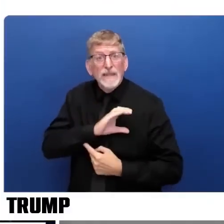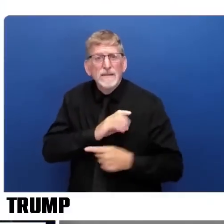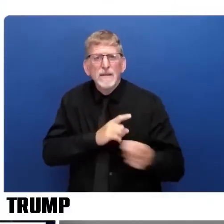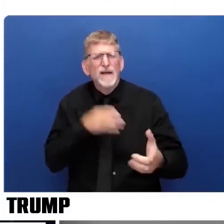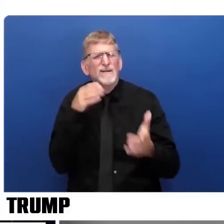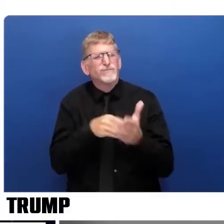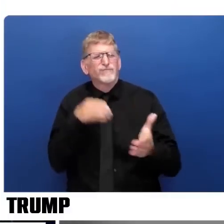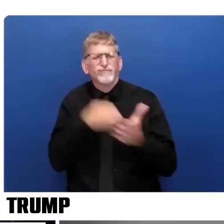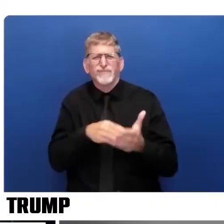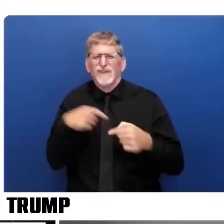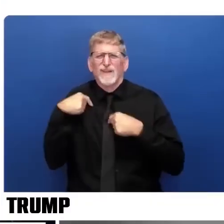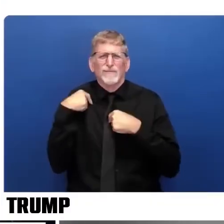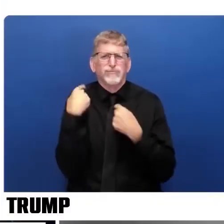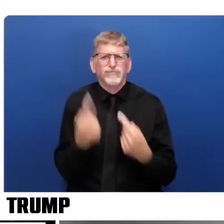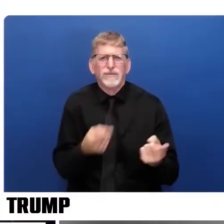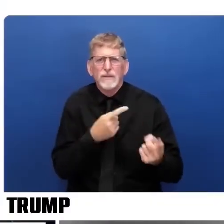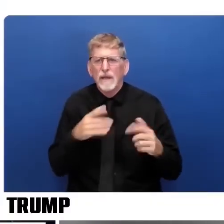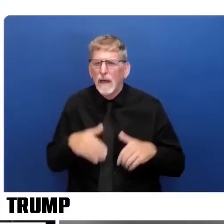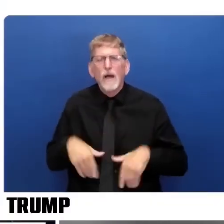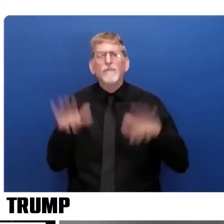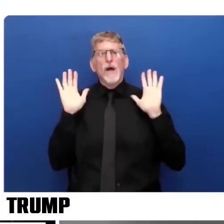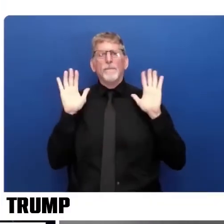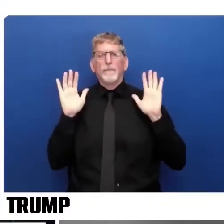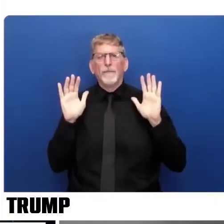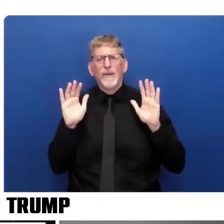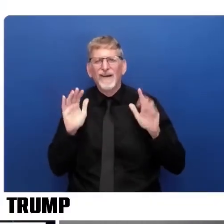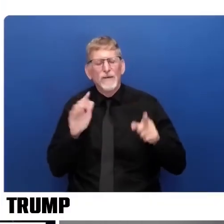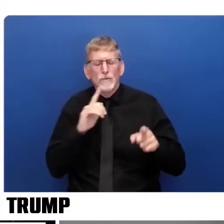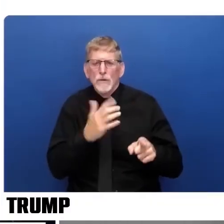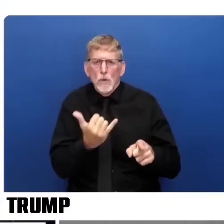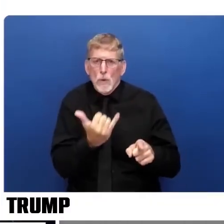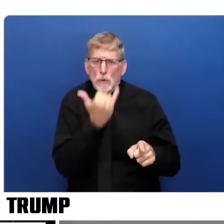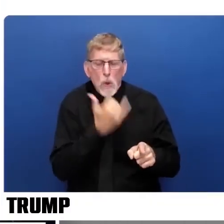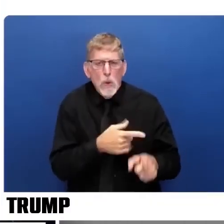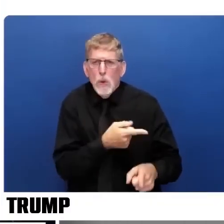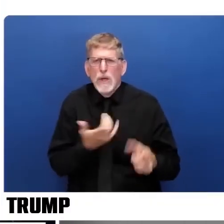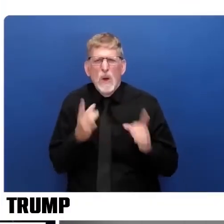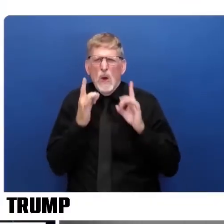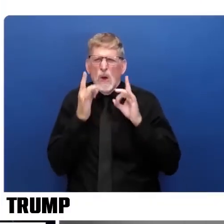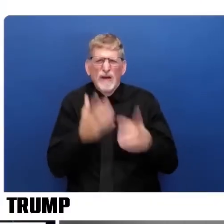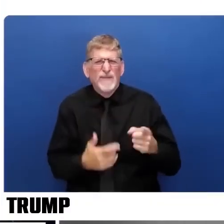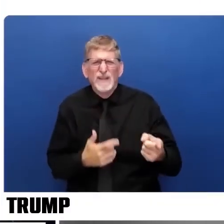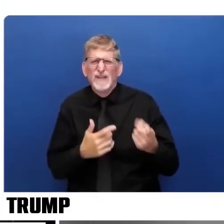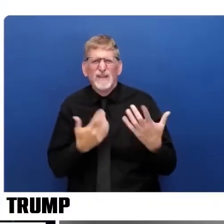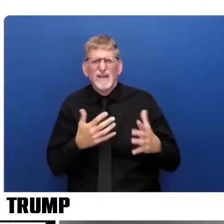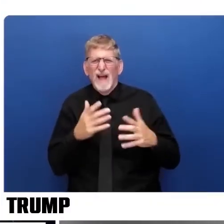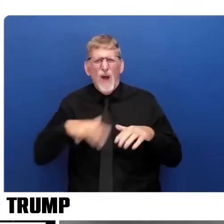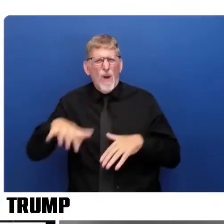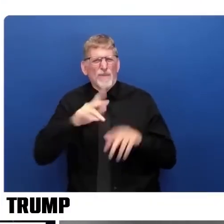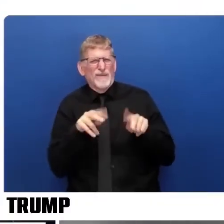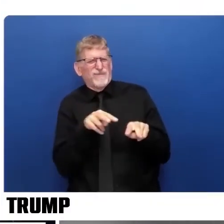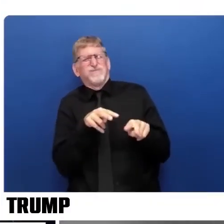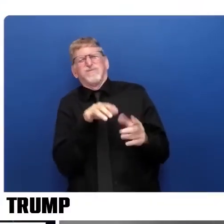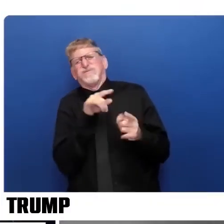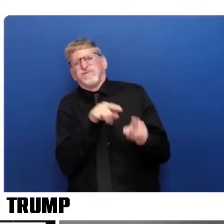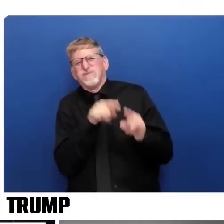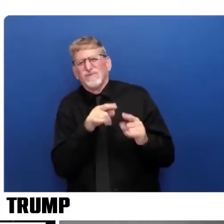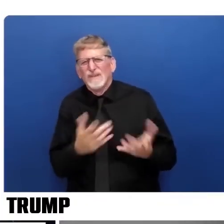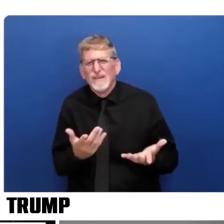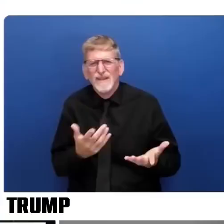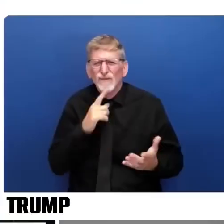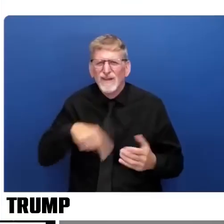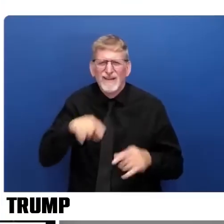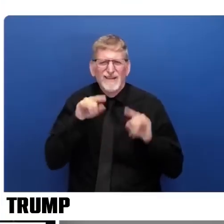up very wrongly, very horribly, and everybody's laughing at it, okay? They're all laughing at it. She gave up at